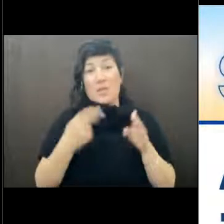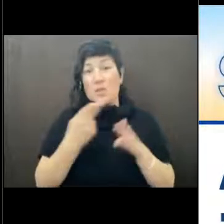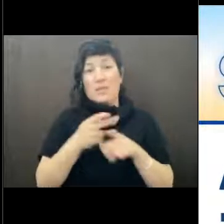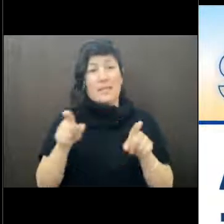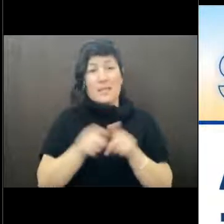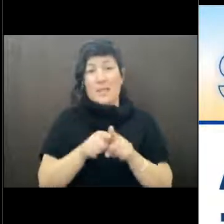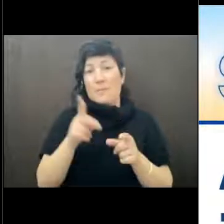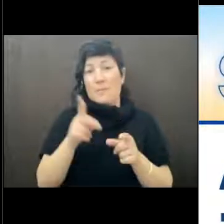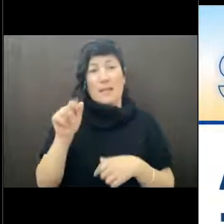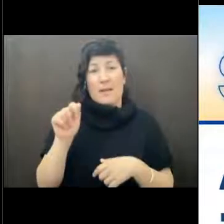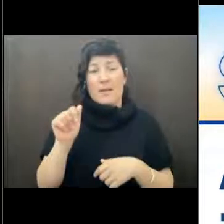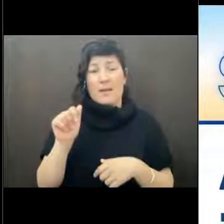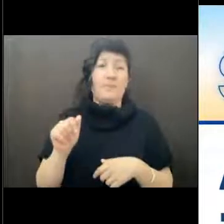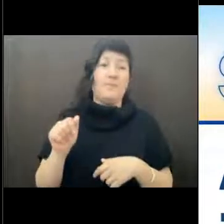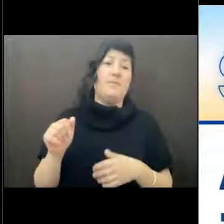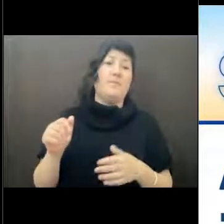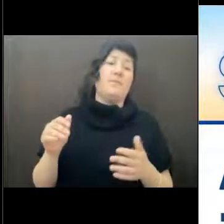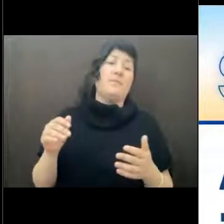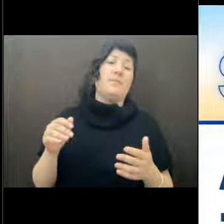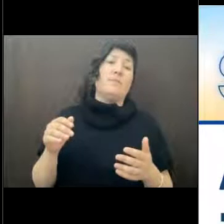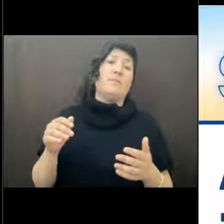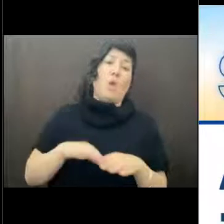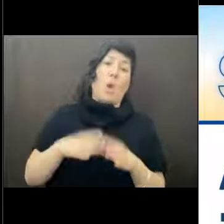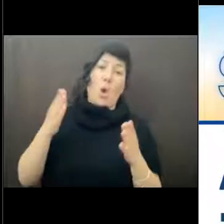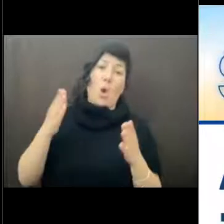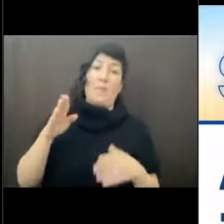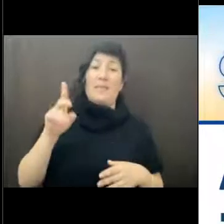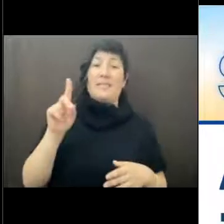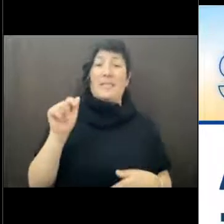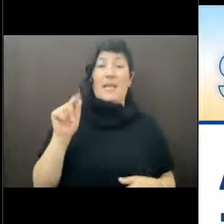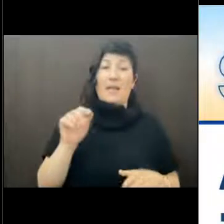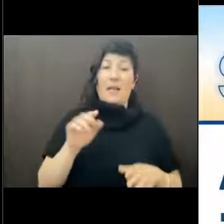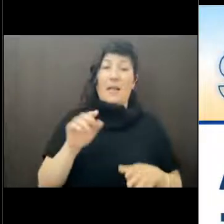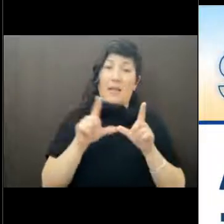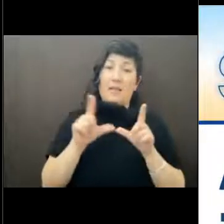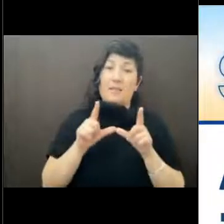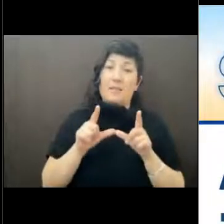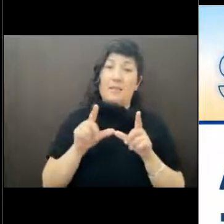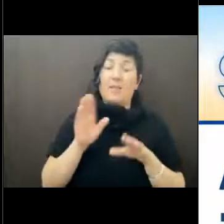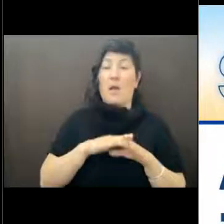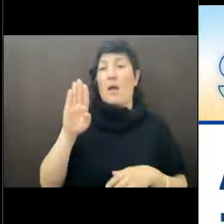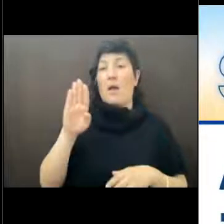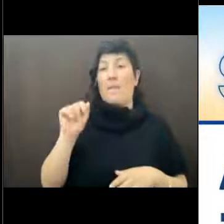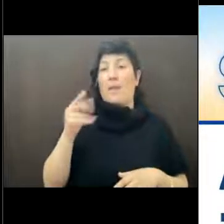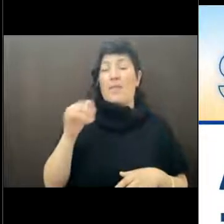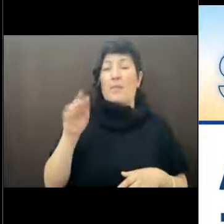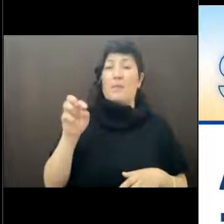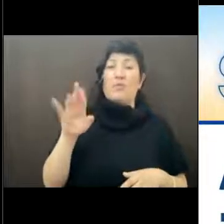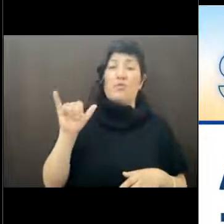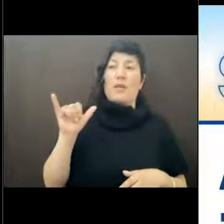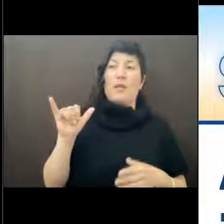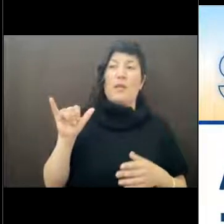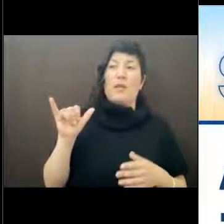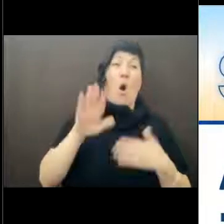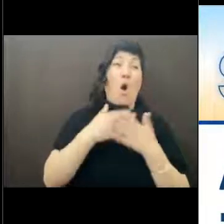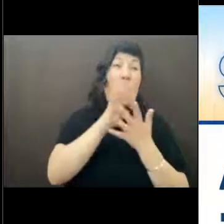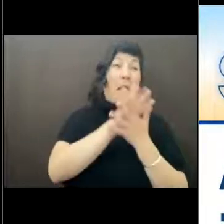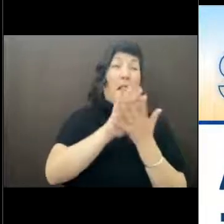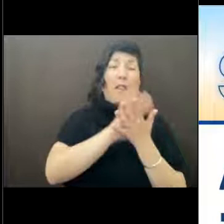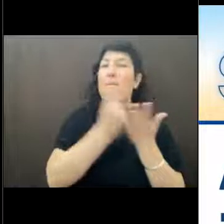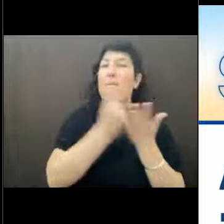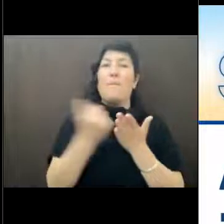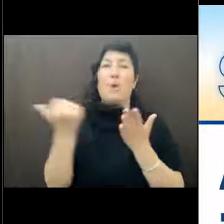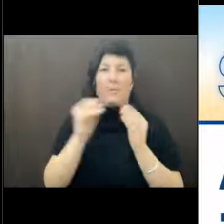either. The application of an open data license onto bathymetry removes all this ambiguity. So when I say open license